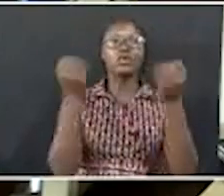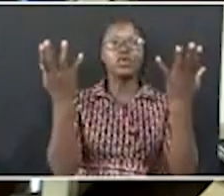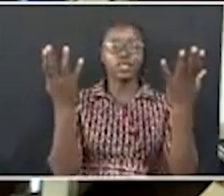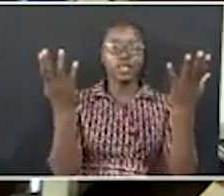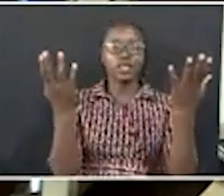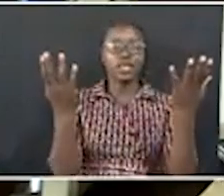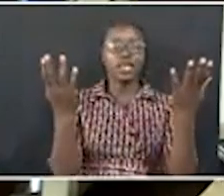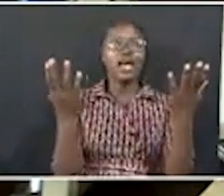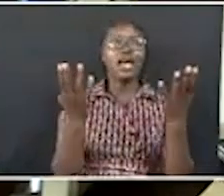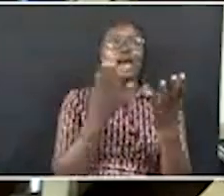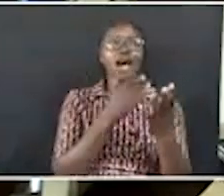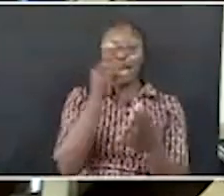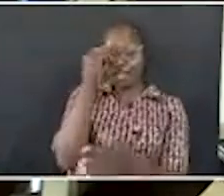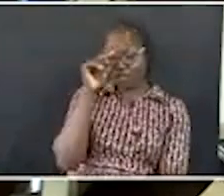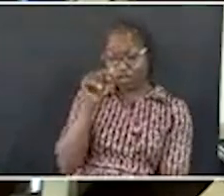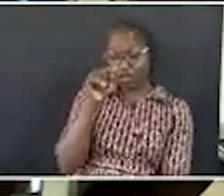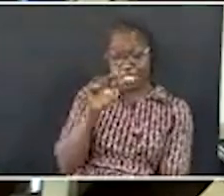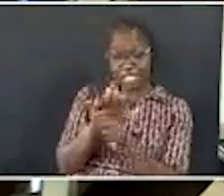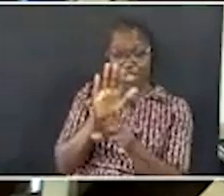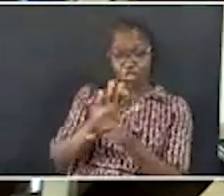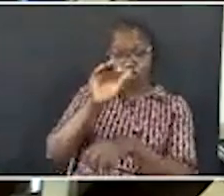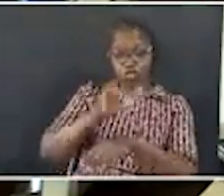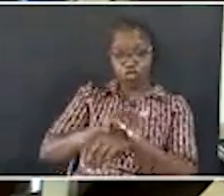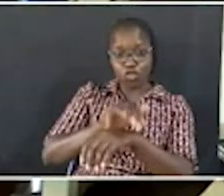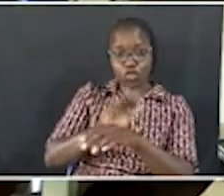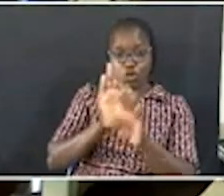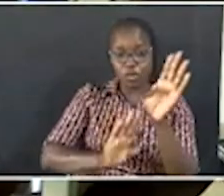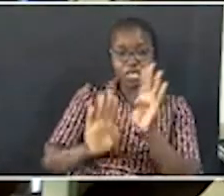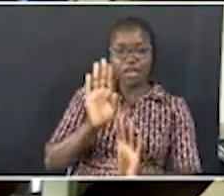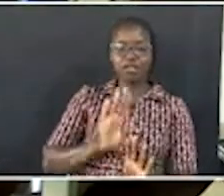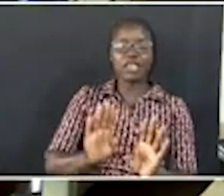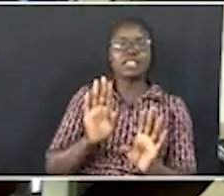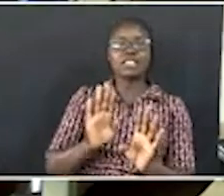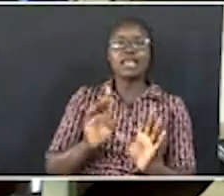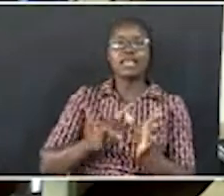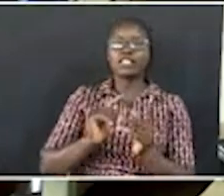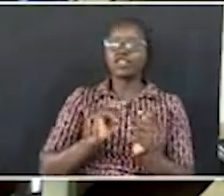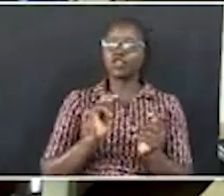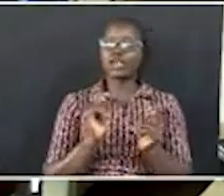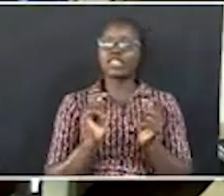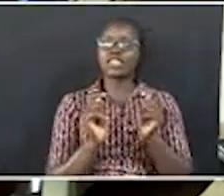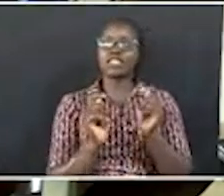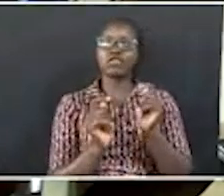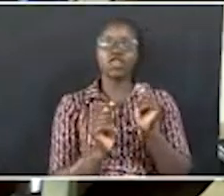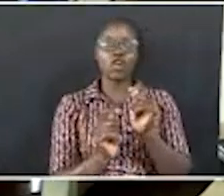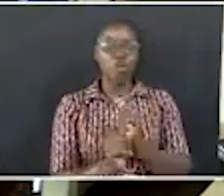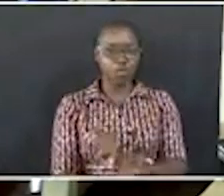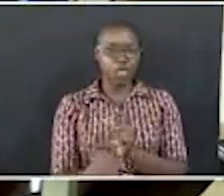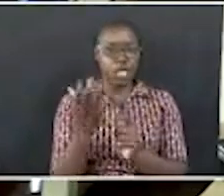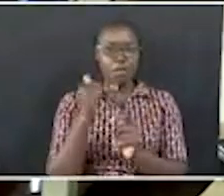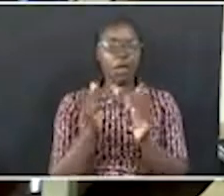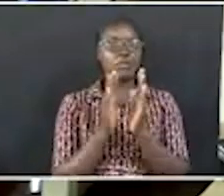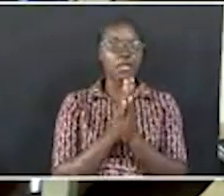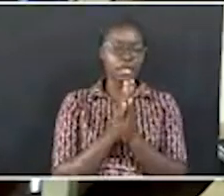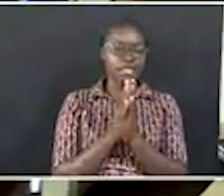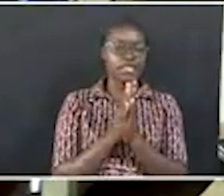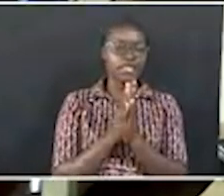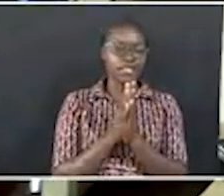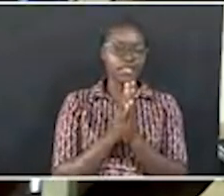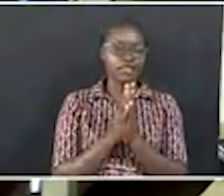Hallelujah. And because of a lot of good behaviors, you are transformed by prayer.